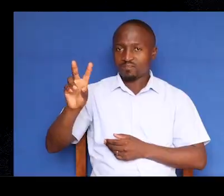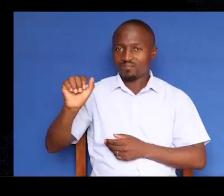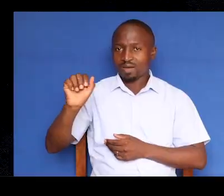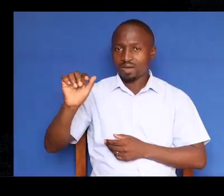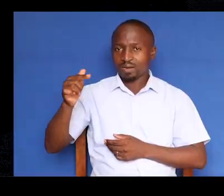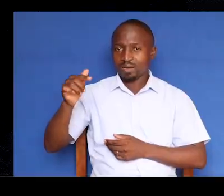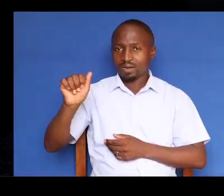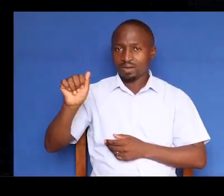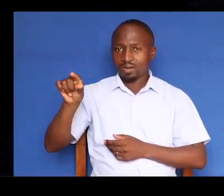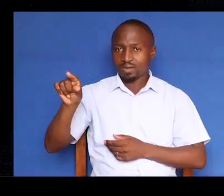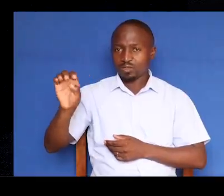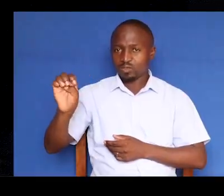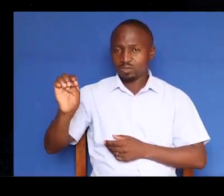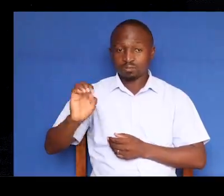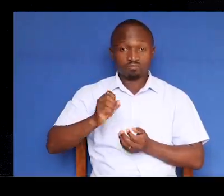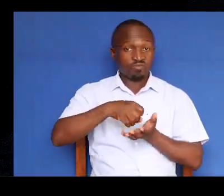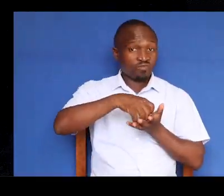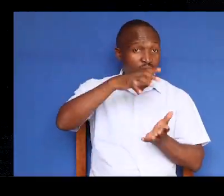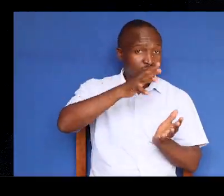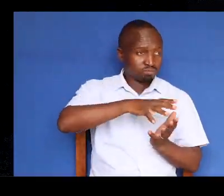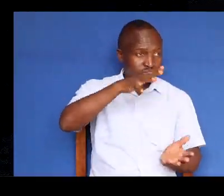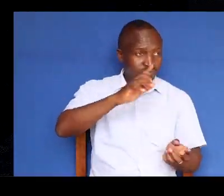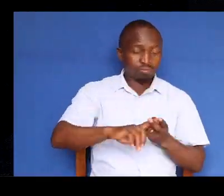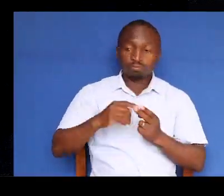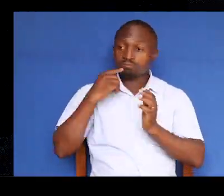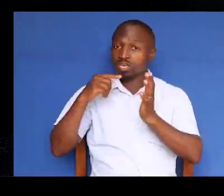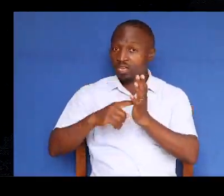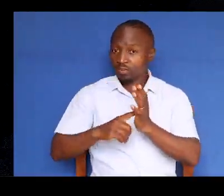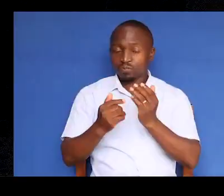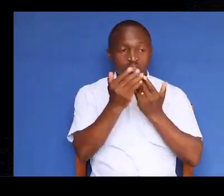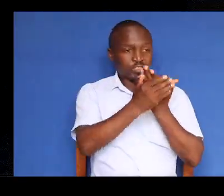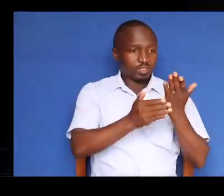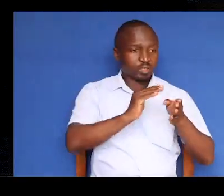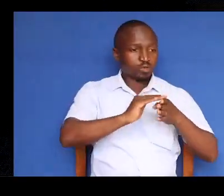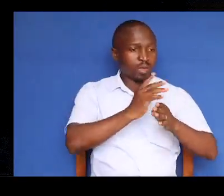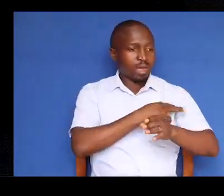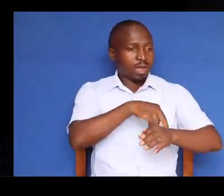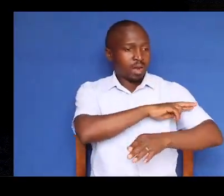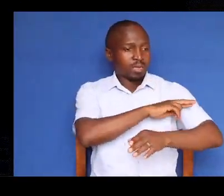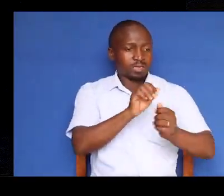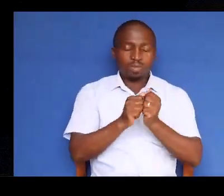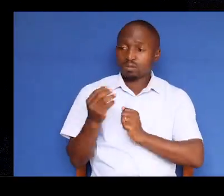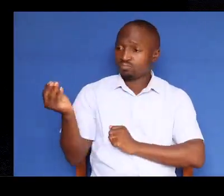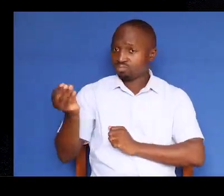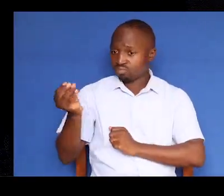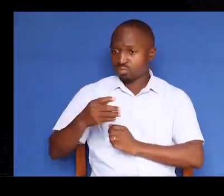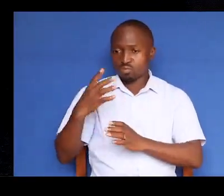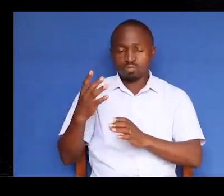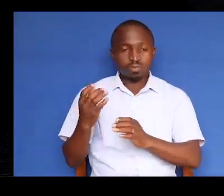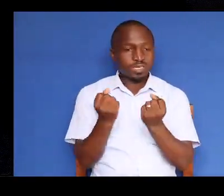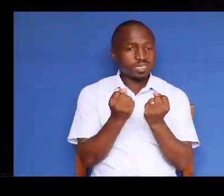advantage happens when a country uses few resources to make more production of